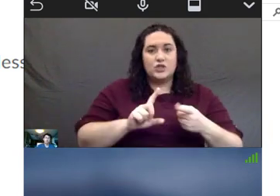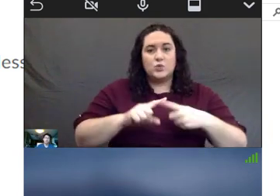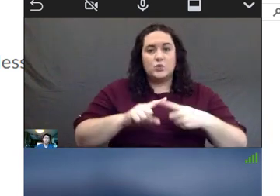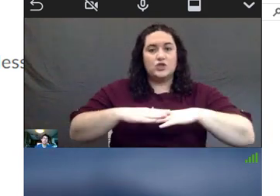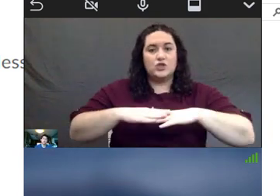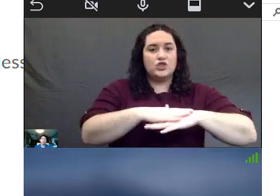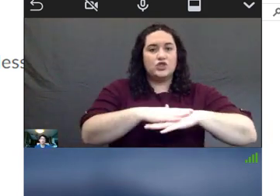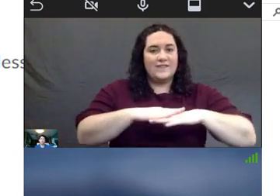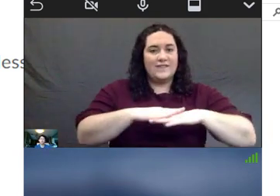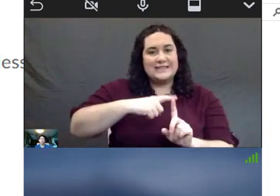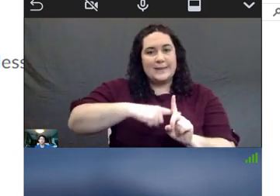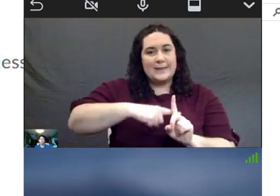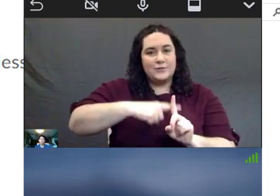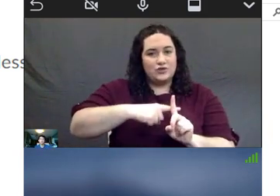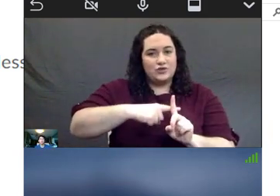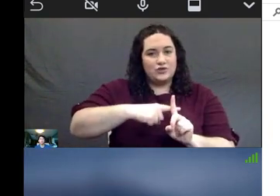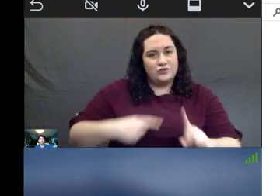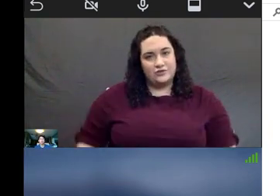question.